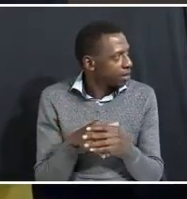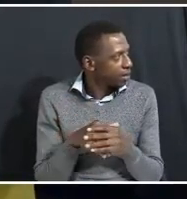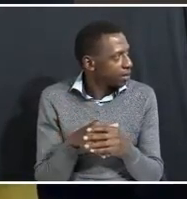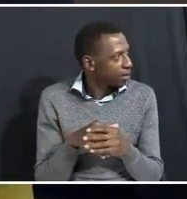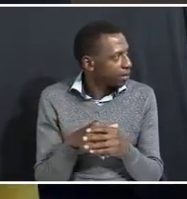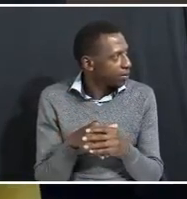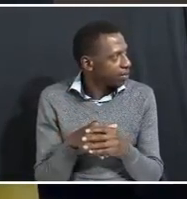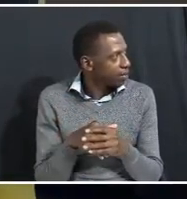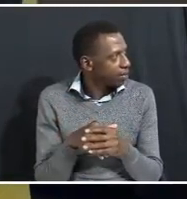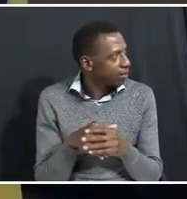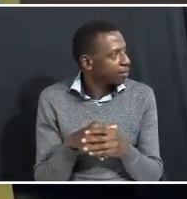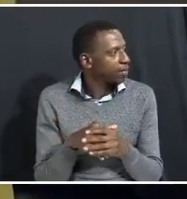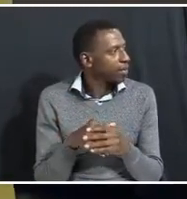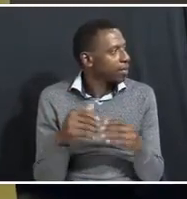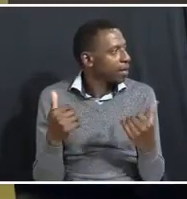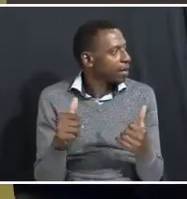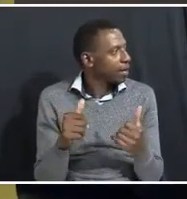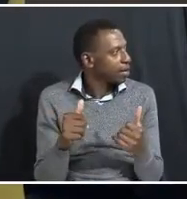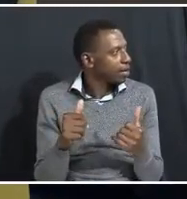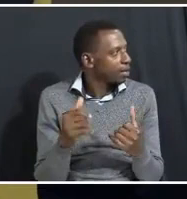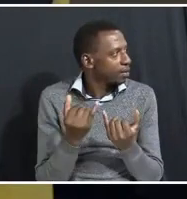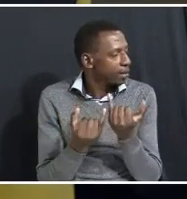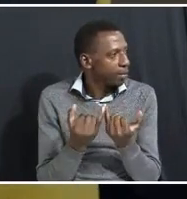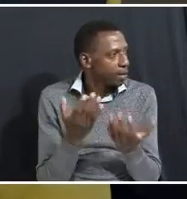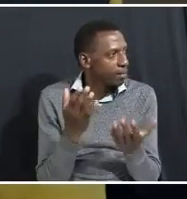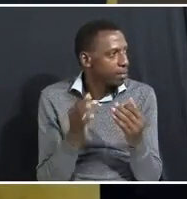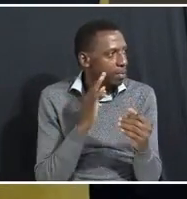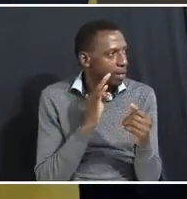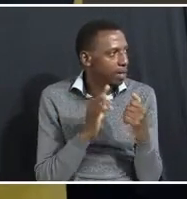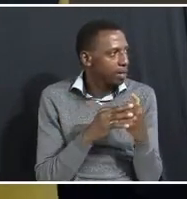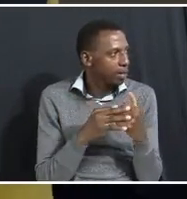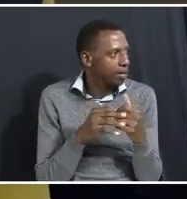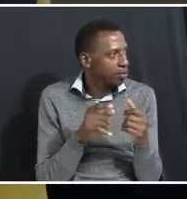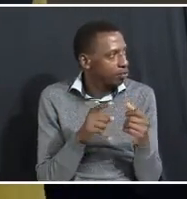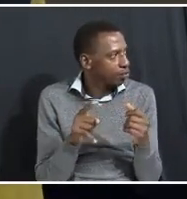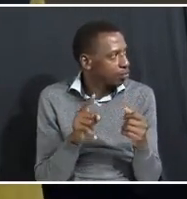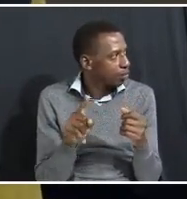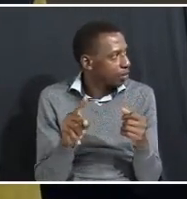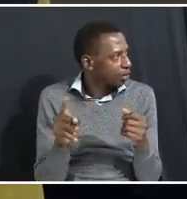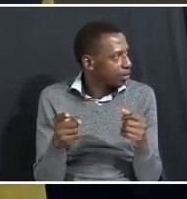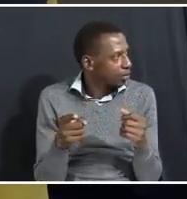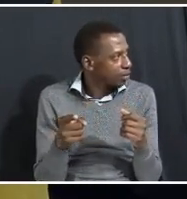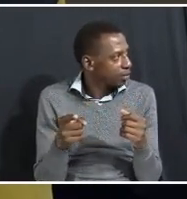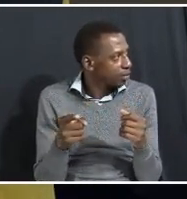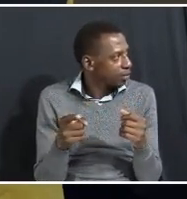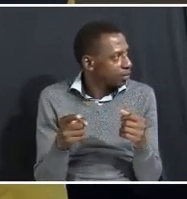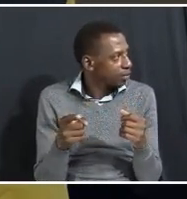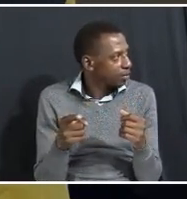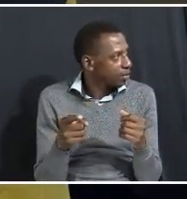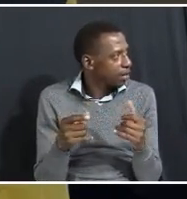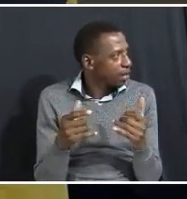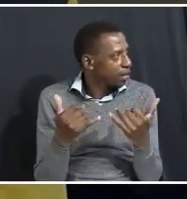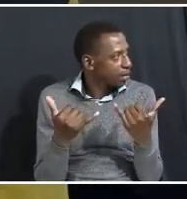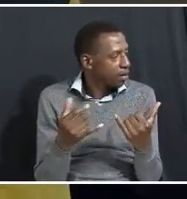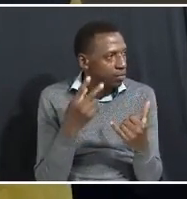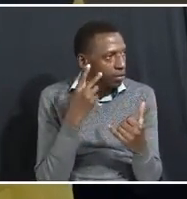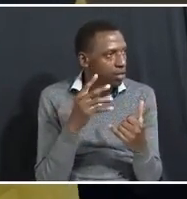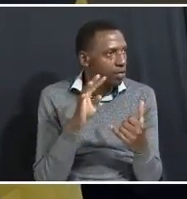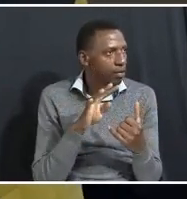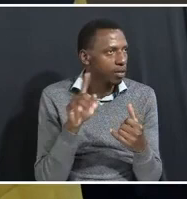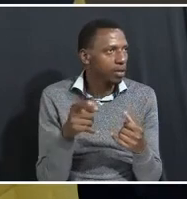probably 800 to 1,000. Now, tukiangalia 4,000 as the ideal,